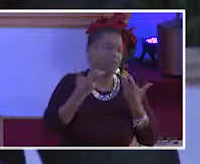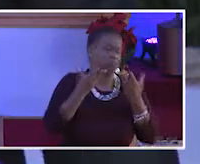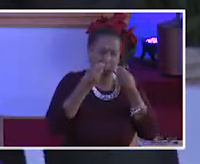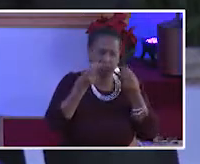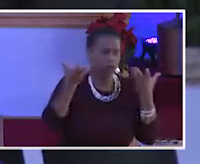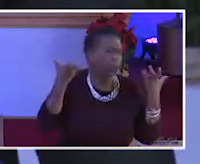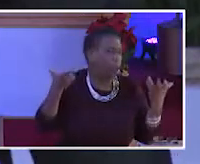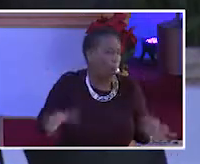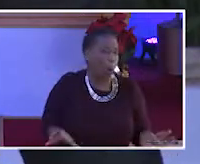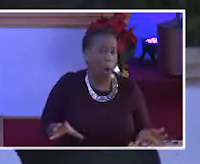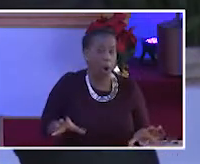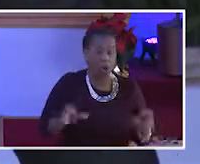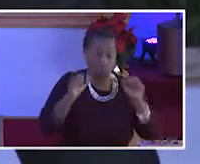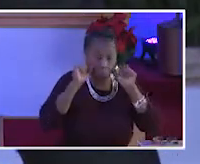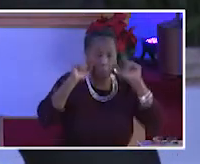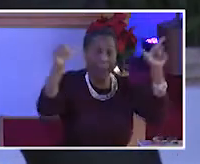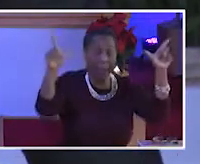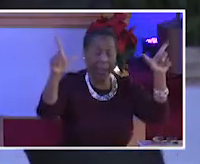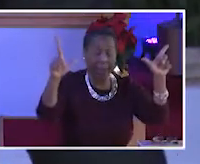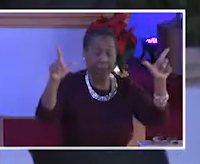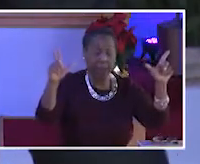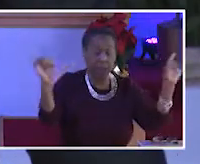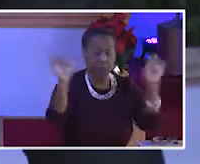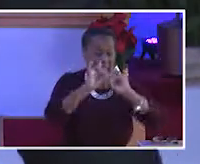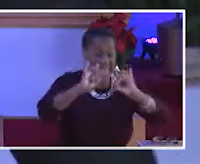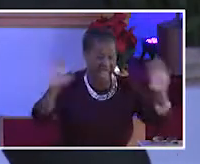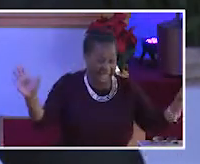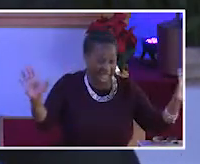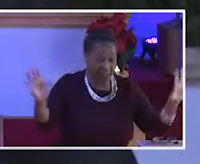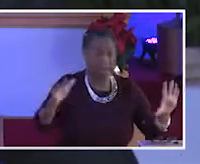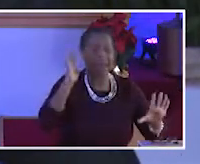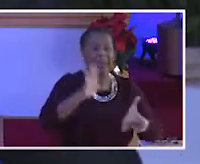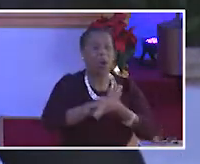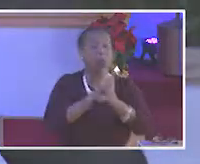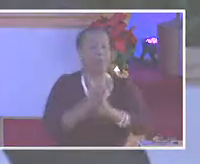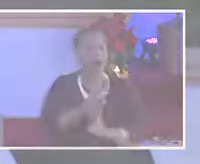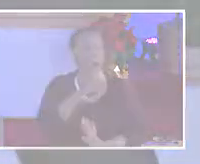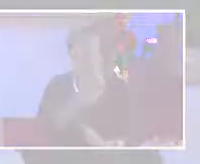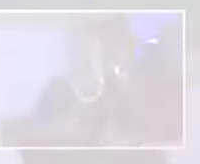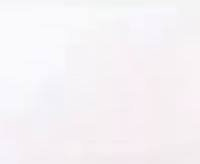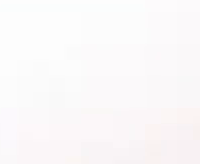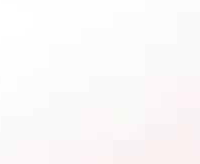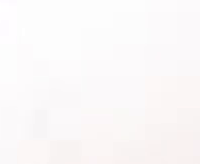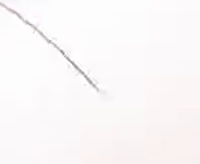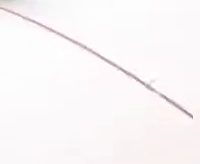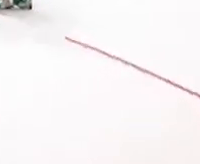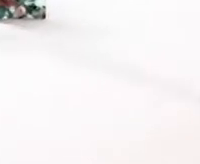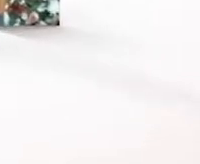up to the nightmare that has become real life." We know.